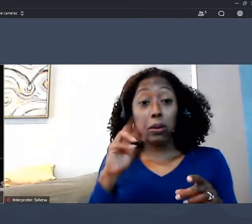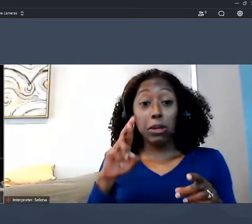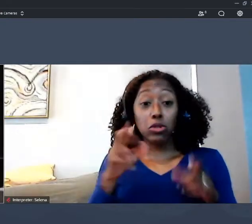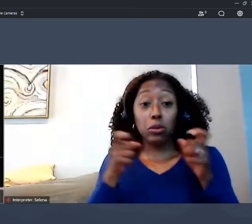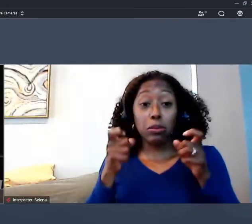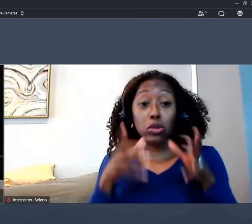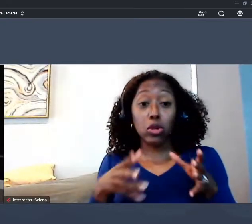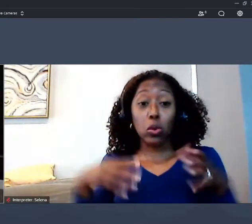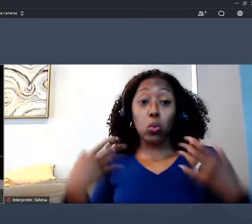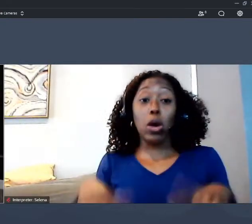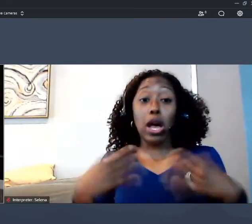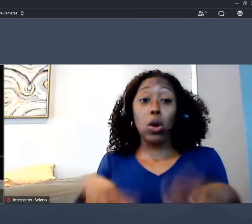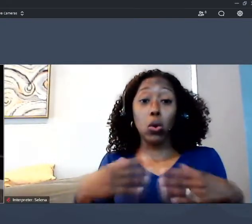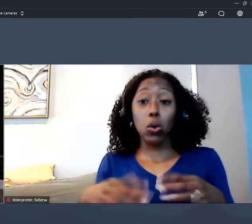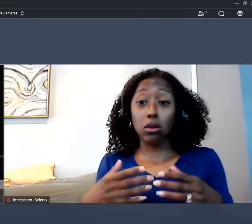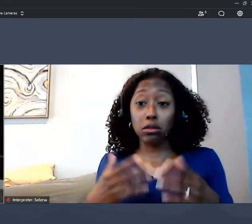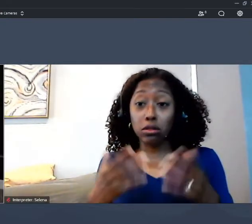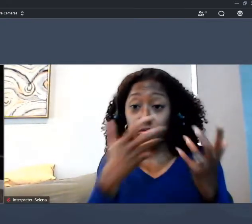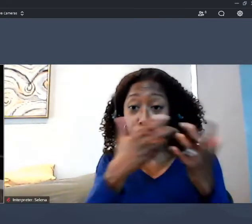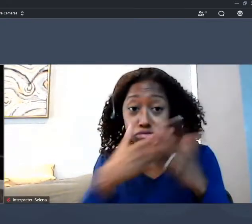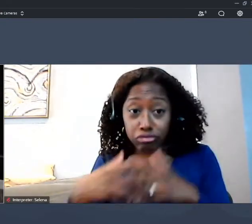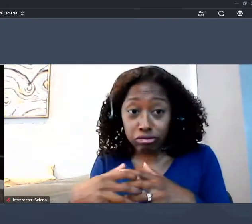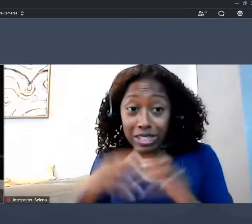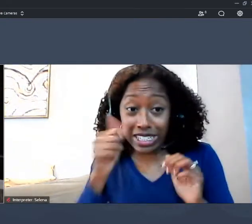done. You put that together in 10 minutes?